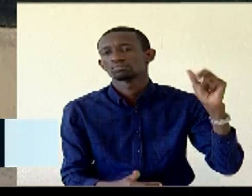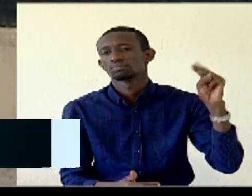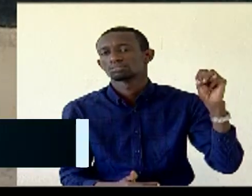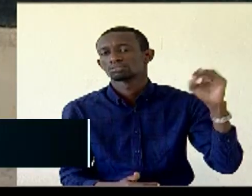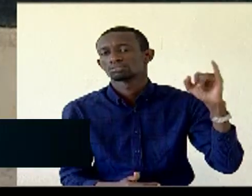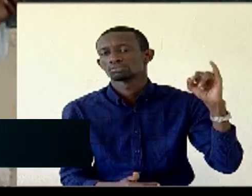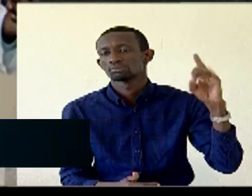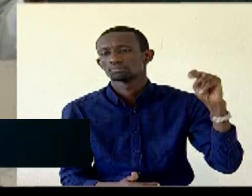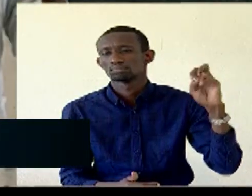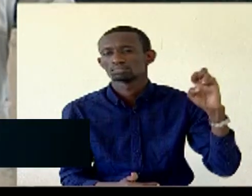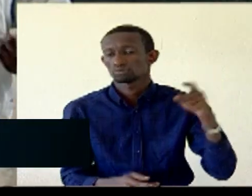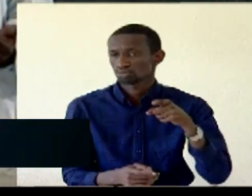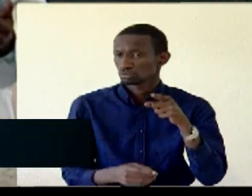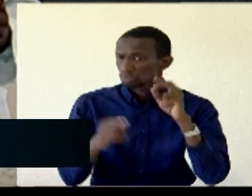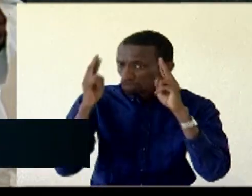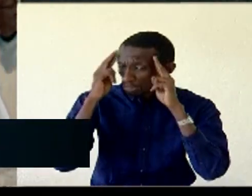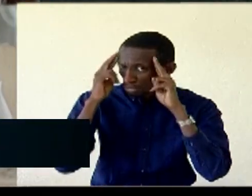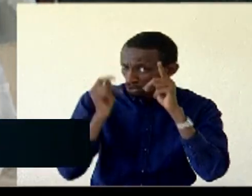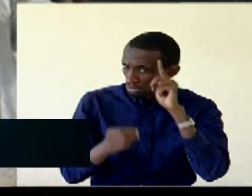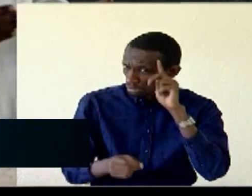Remember, these are aromatic.